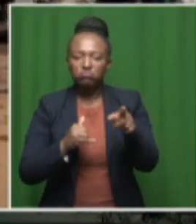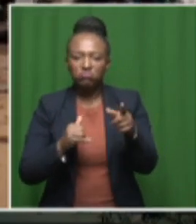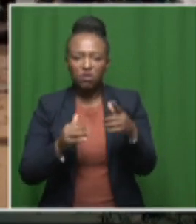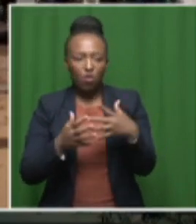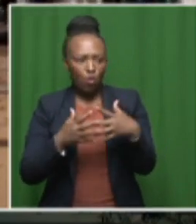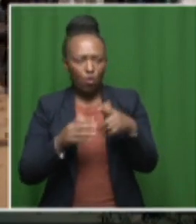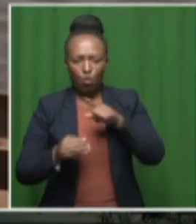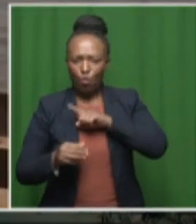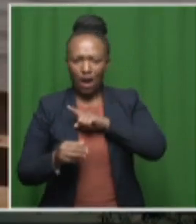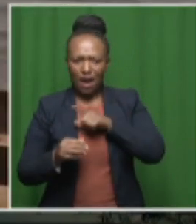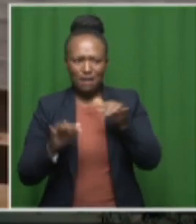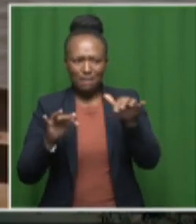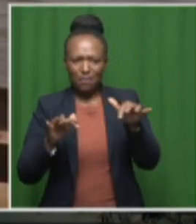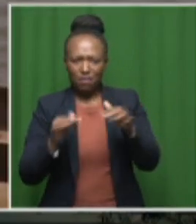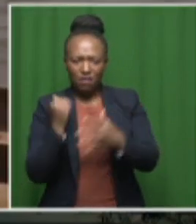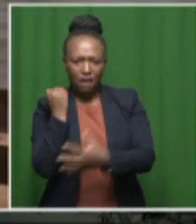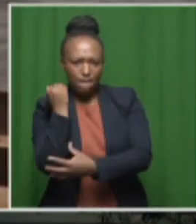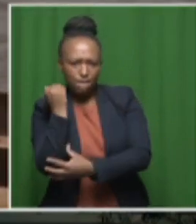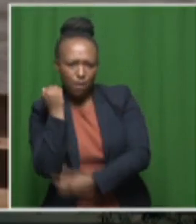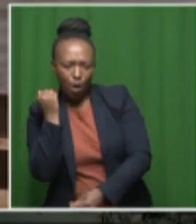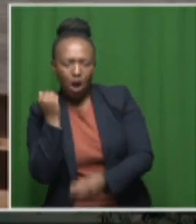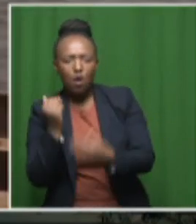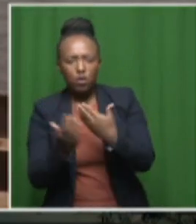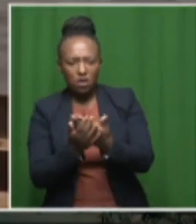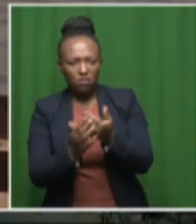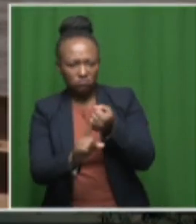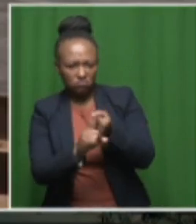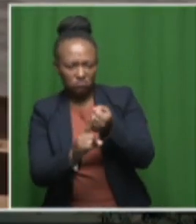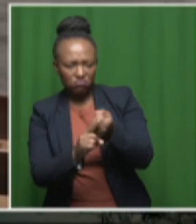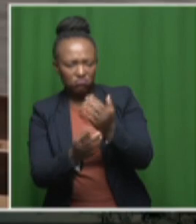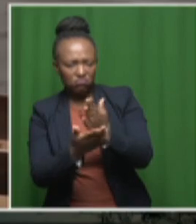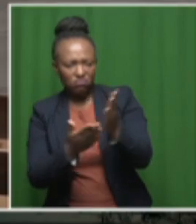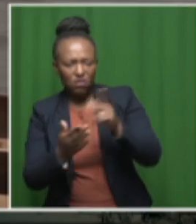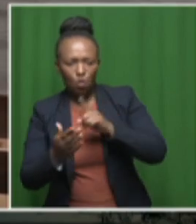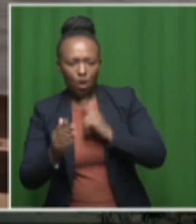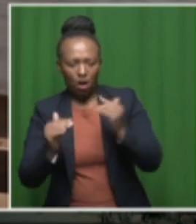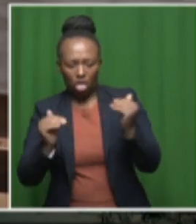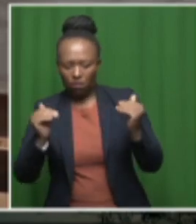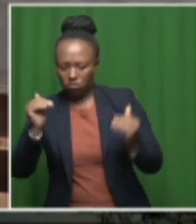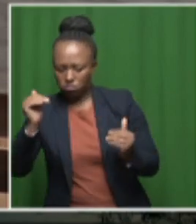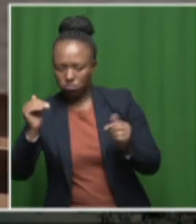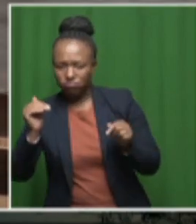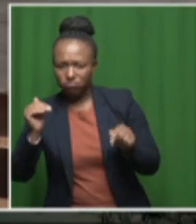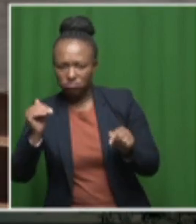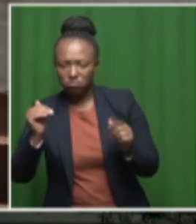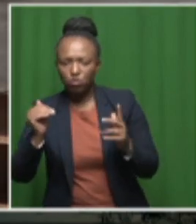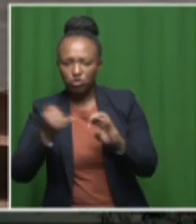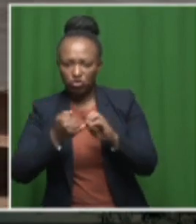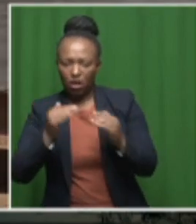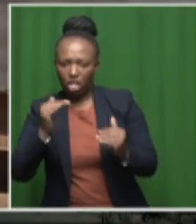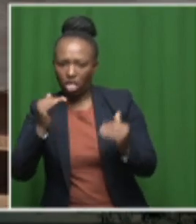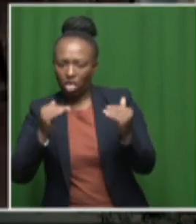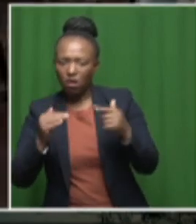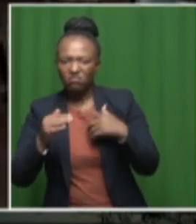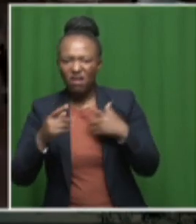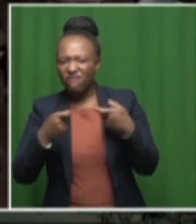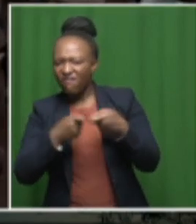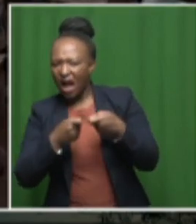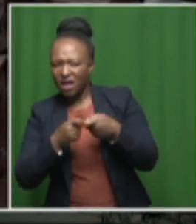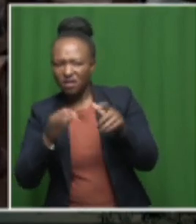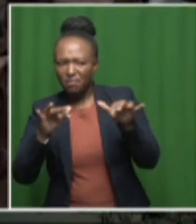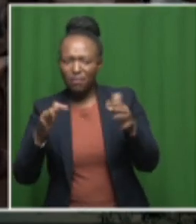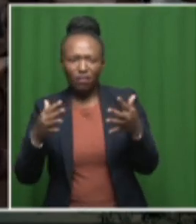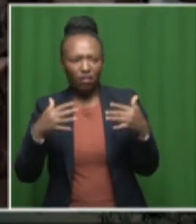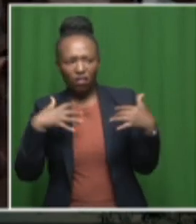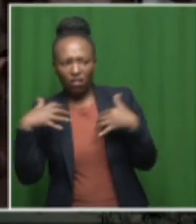why people are poor, why we have inequalities, why we have conflicts amongst people, and